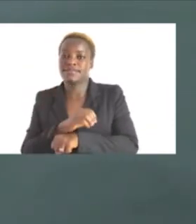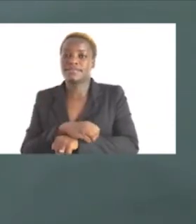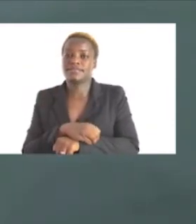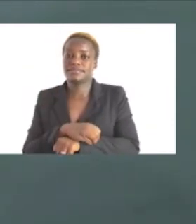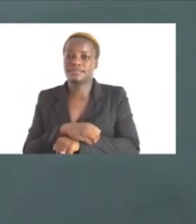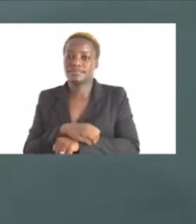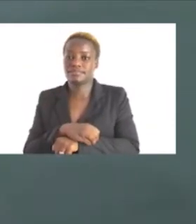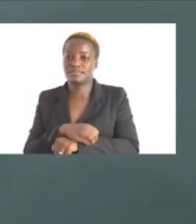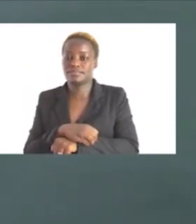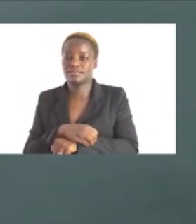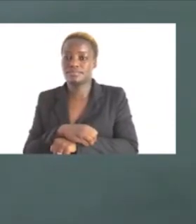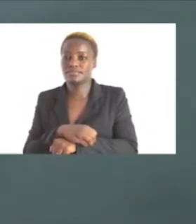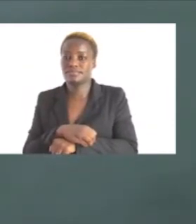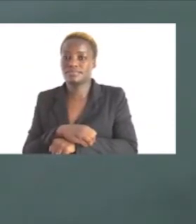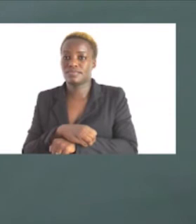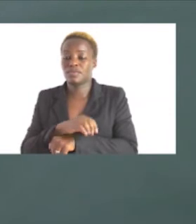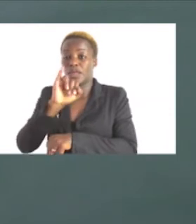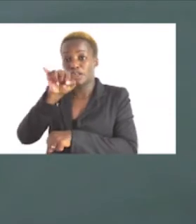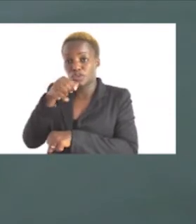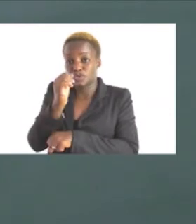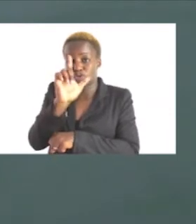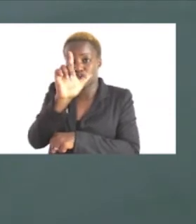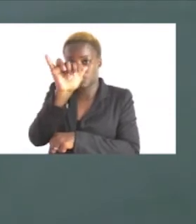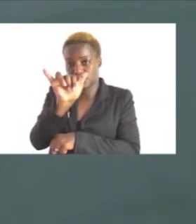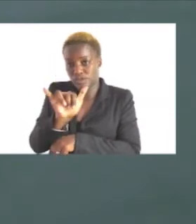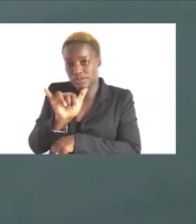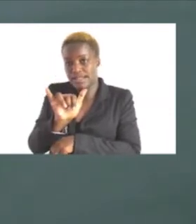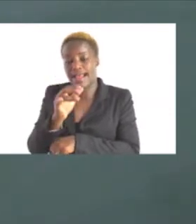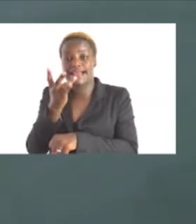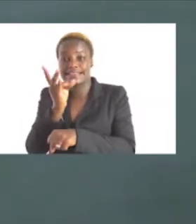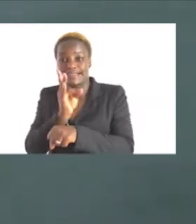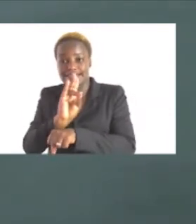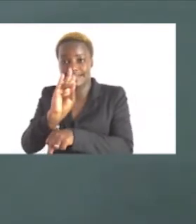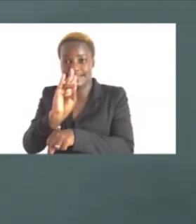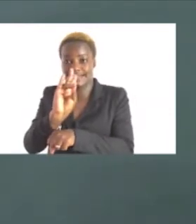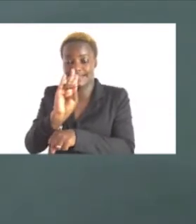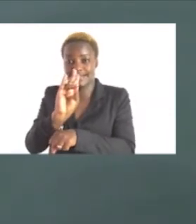6th month. Very good. Then we have July, the 7th.